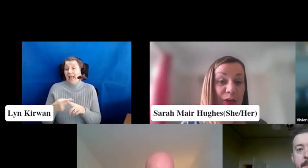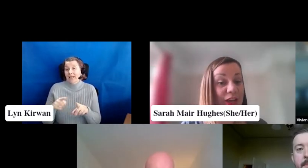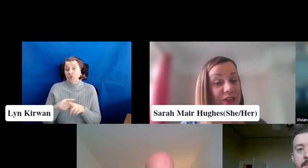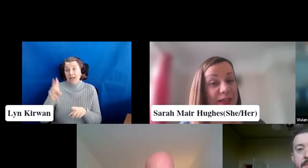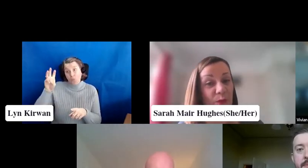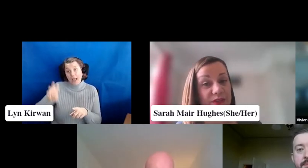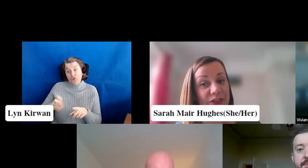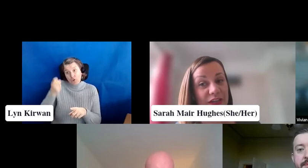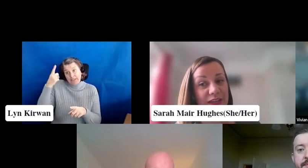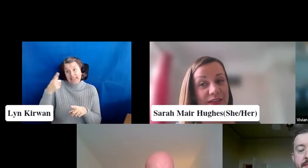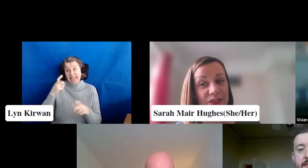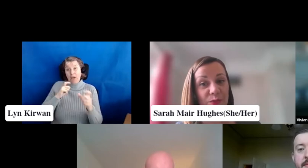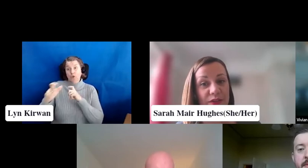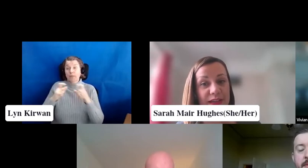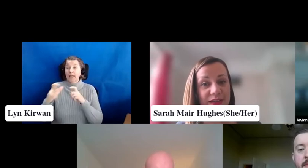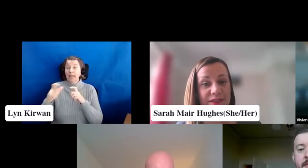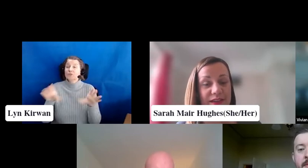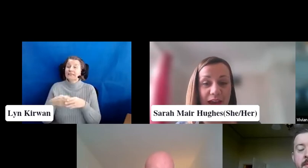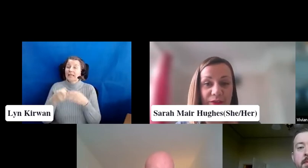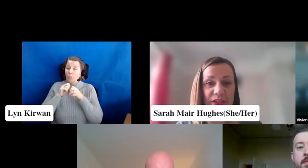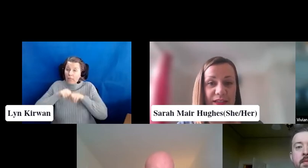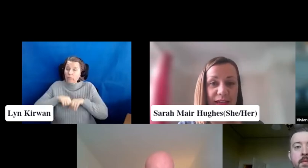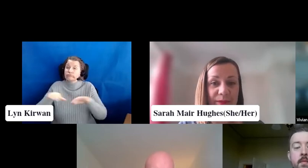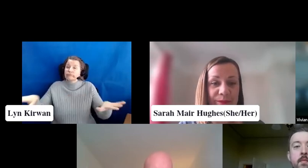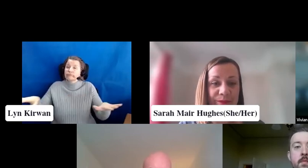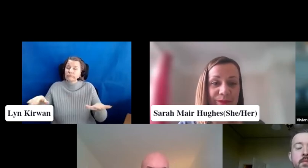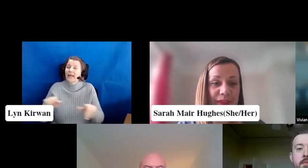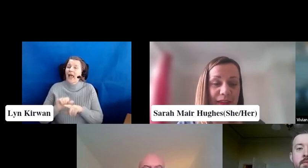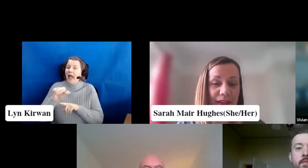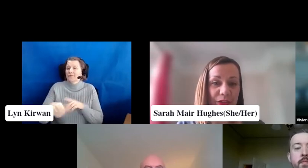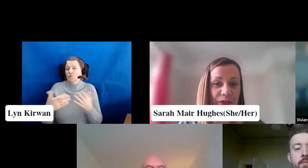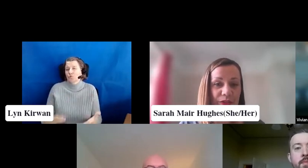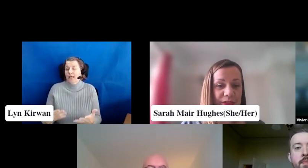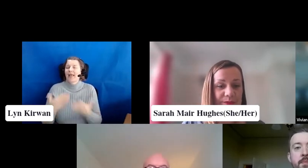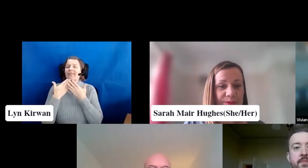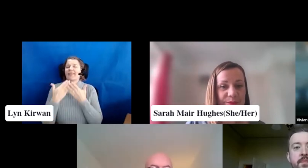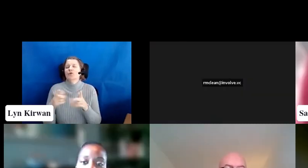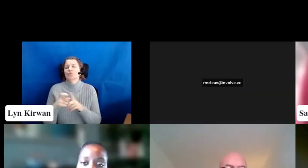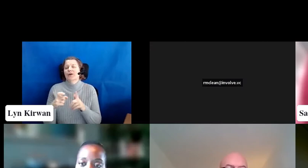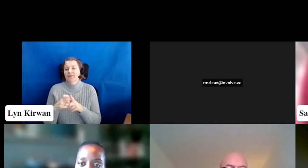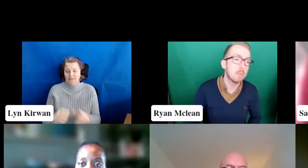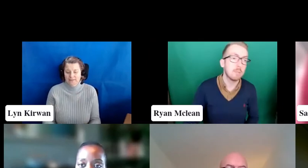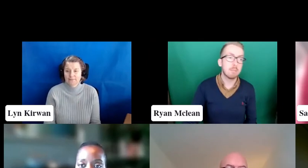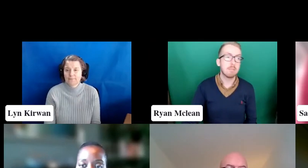our communications team will circulate it to all delegates after today. Thank you, Donald.